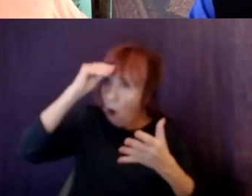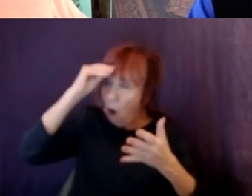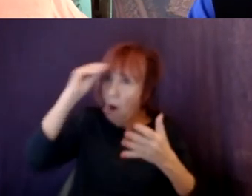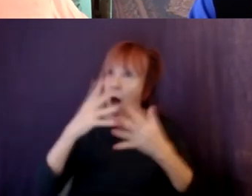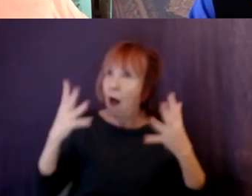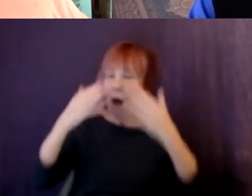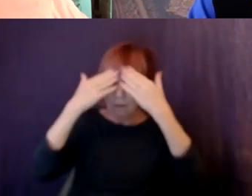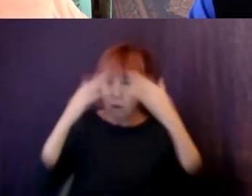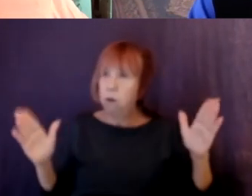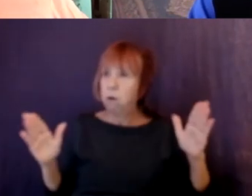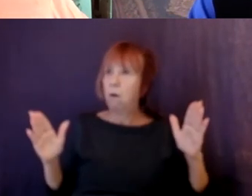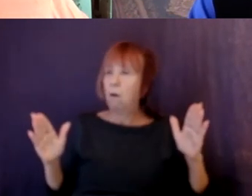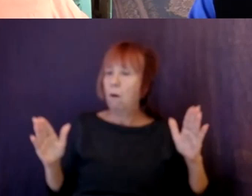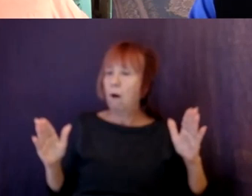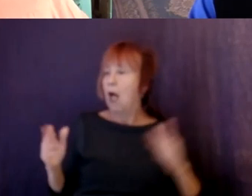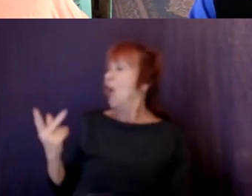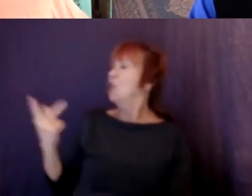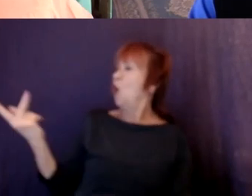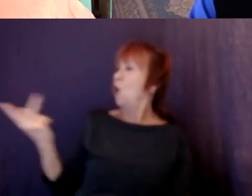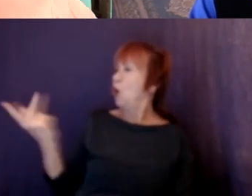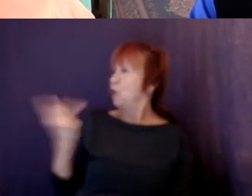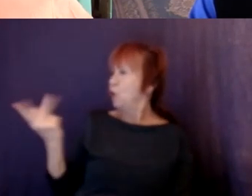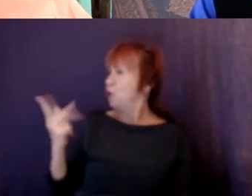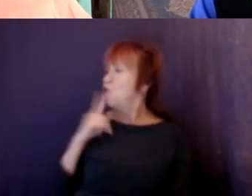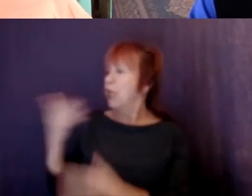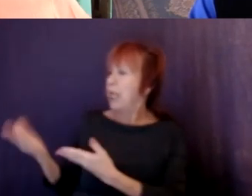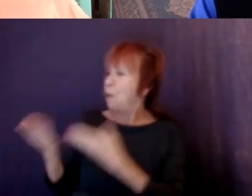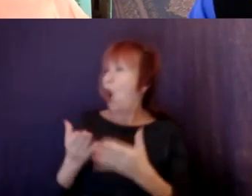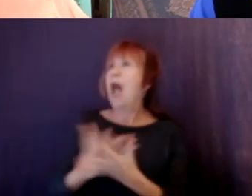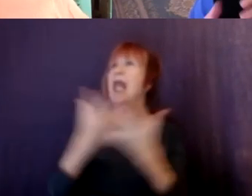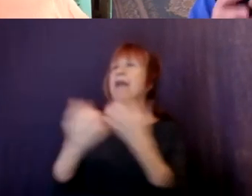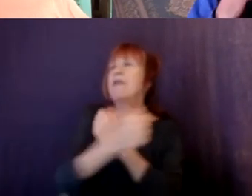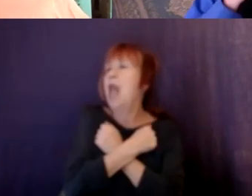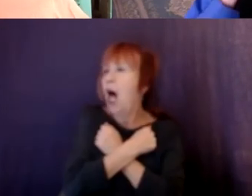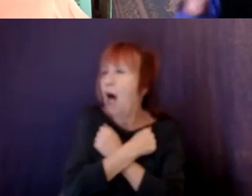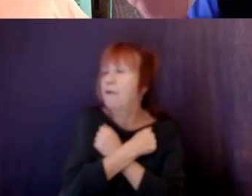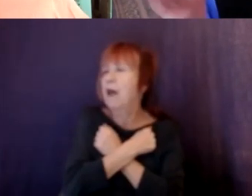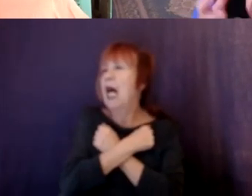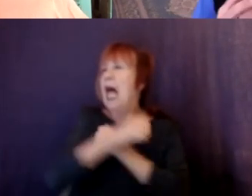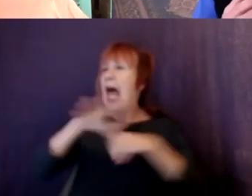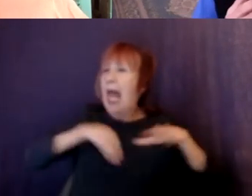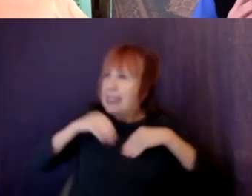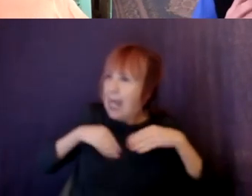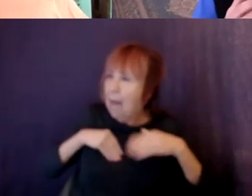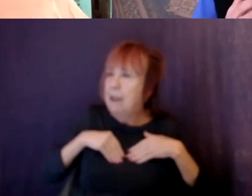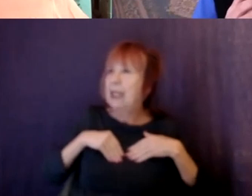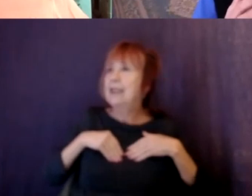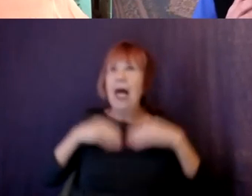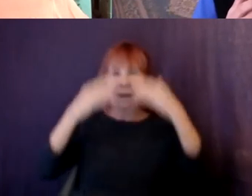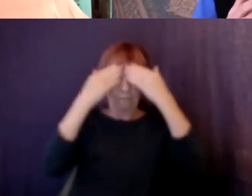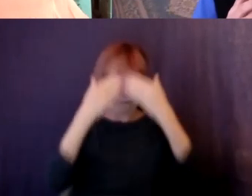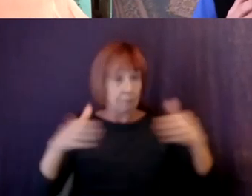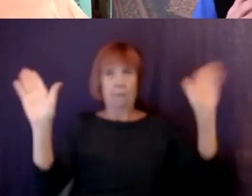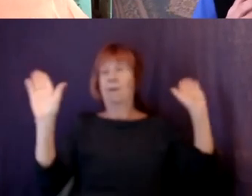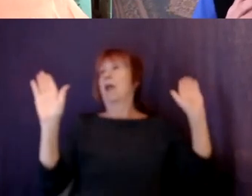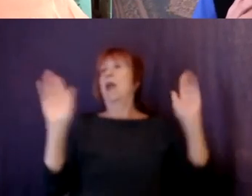is really brought a lot of love and acceptance and eyes wide open to